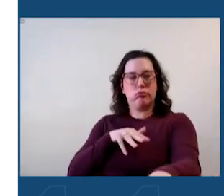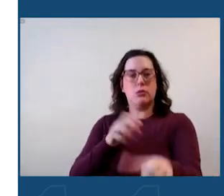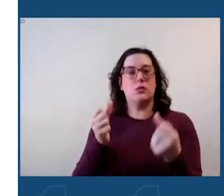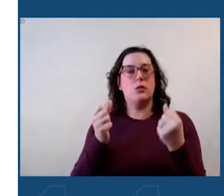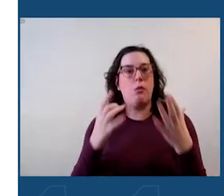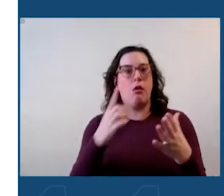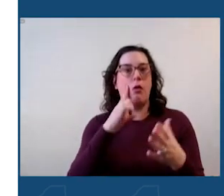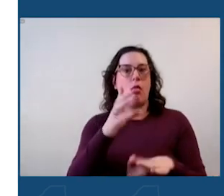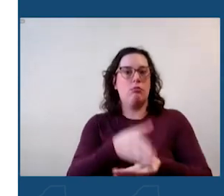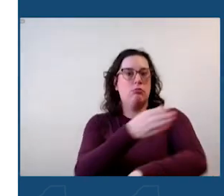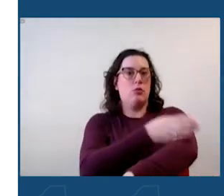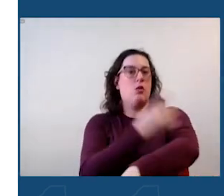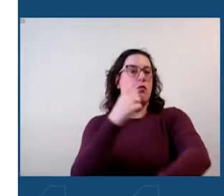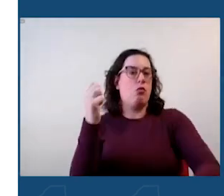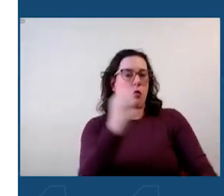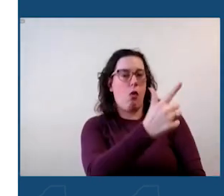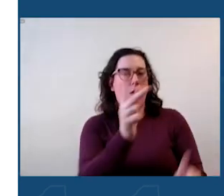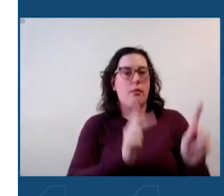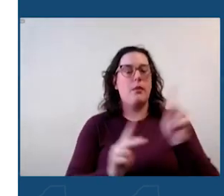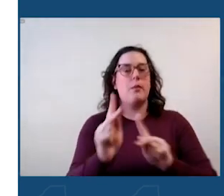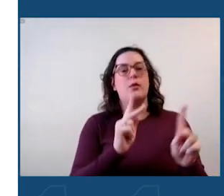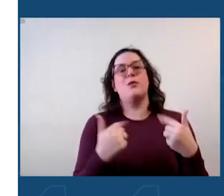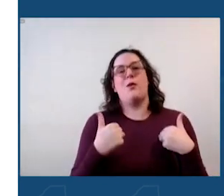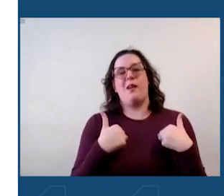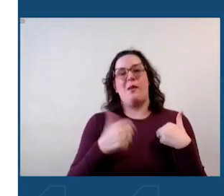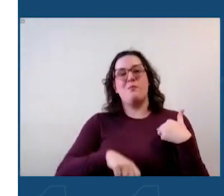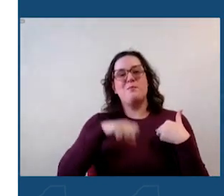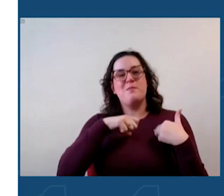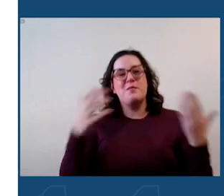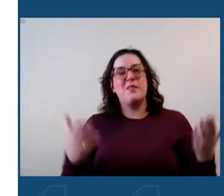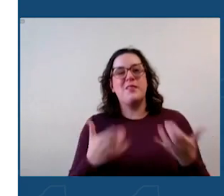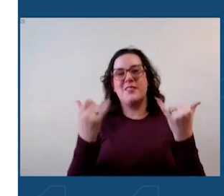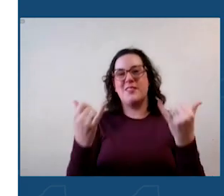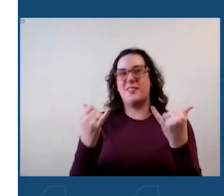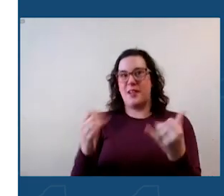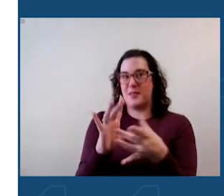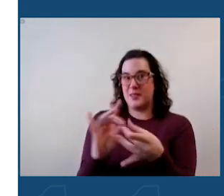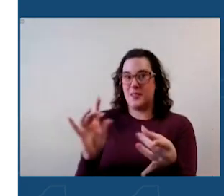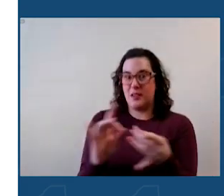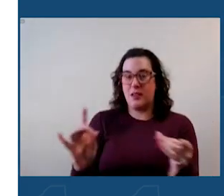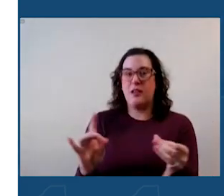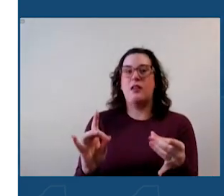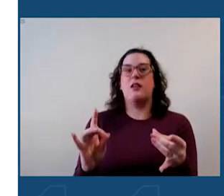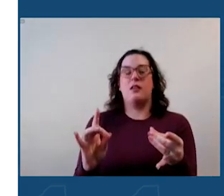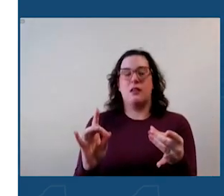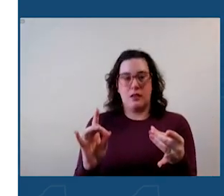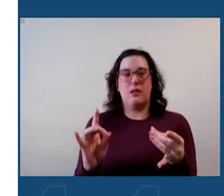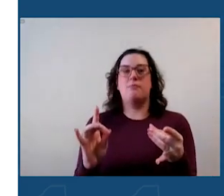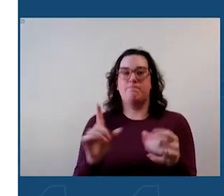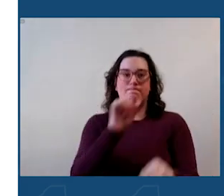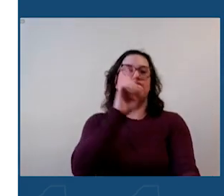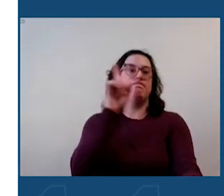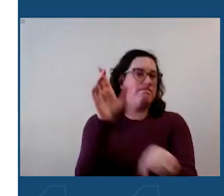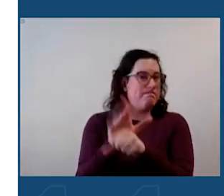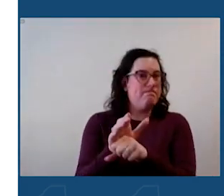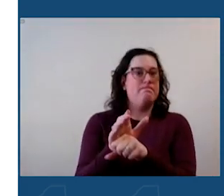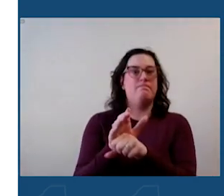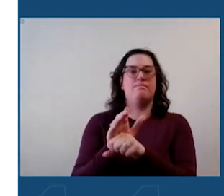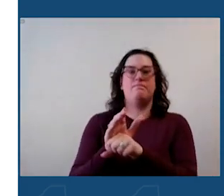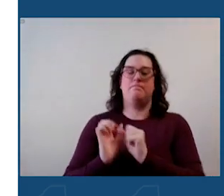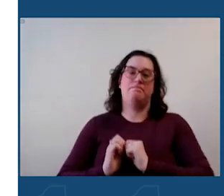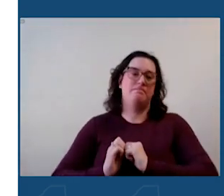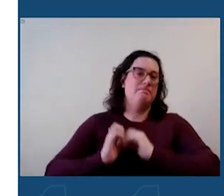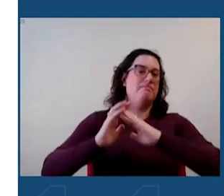for all of us. And I am so proud to be here to say this is definitely an infrastructure project that